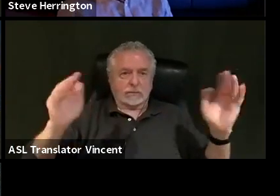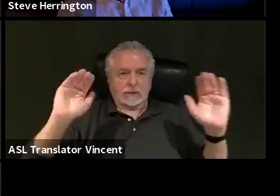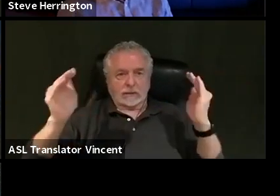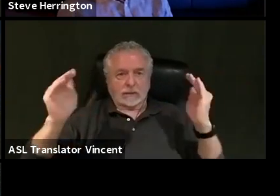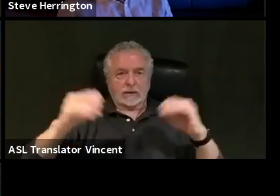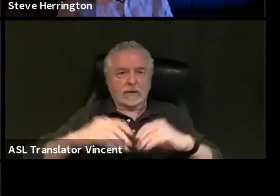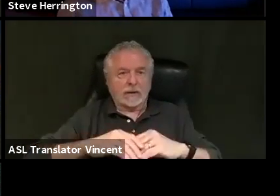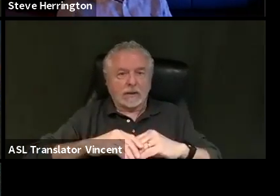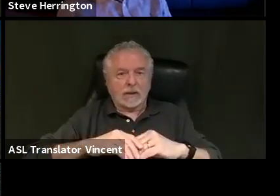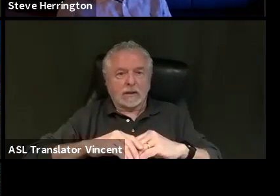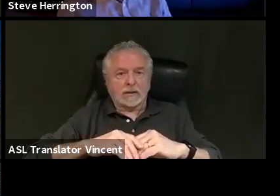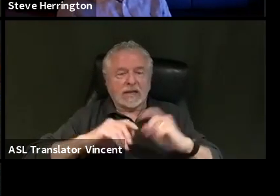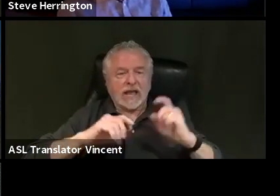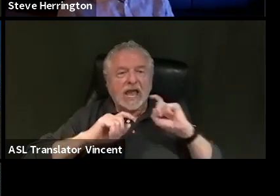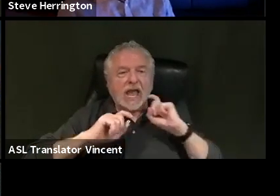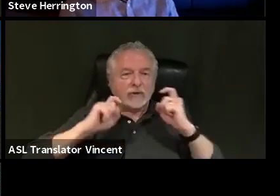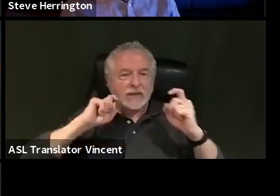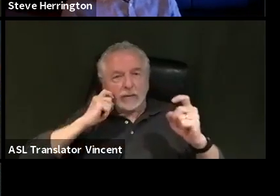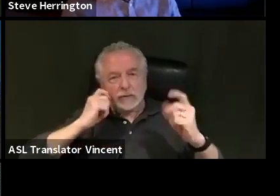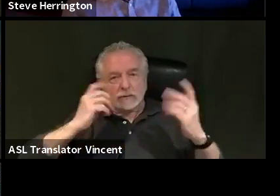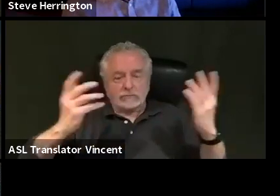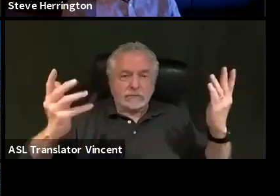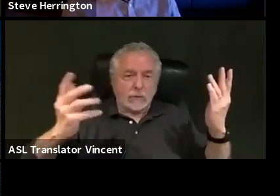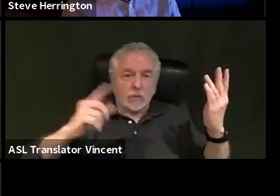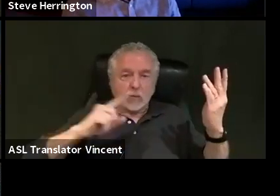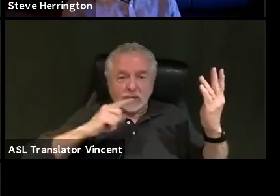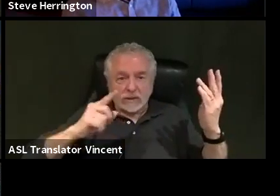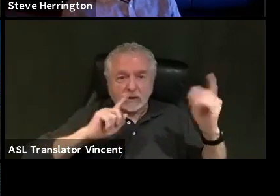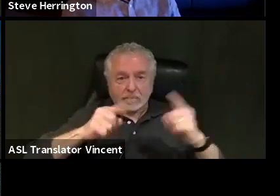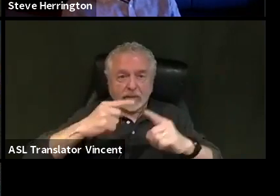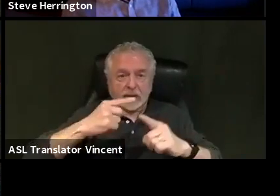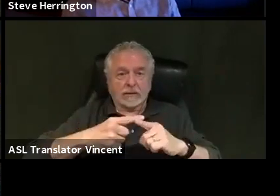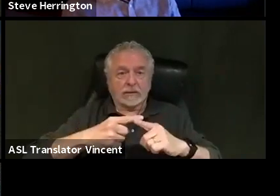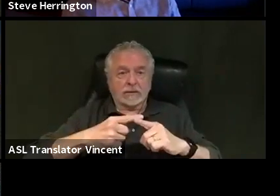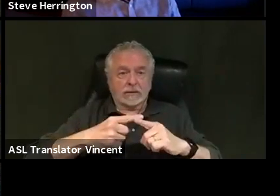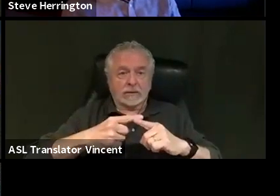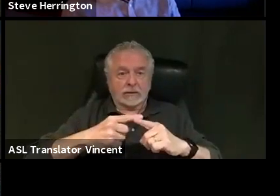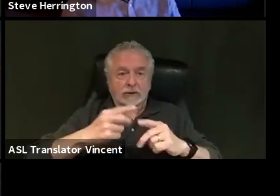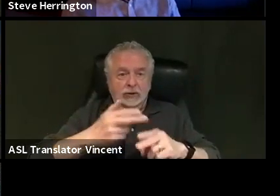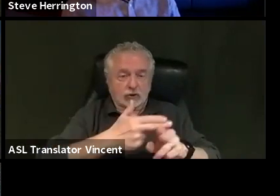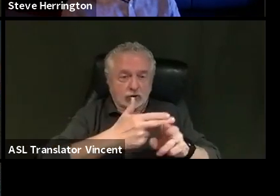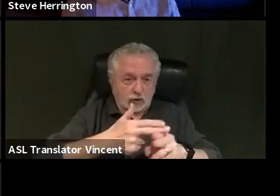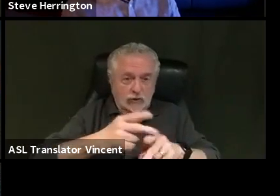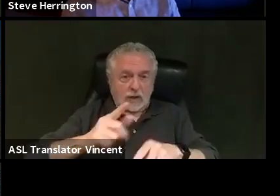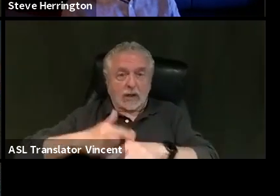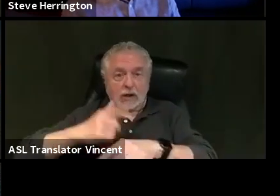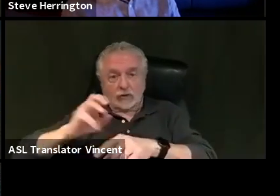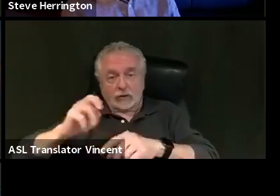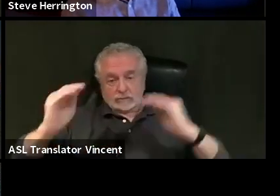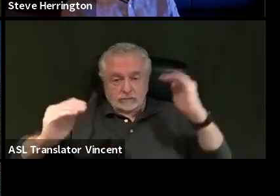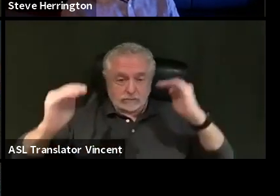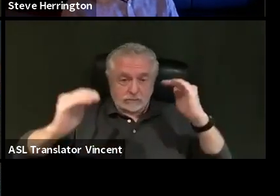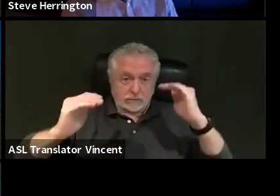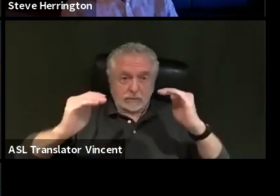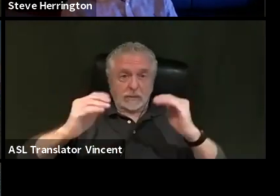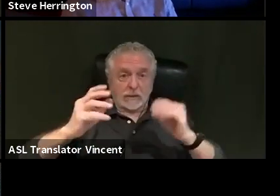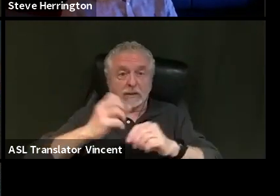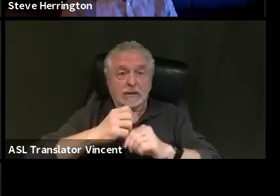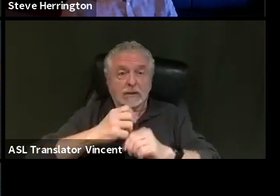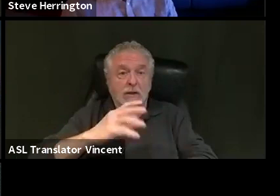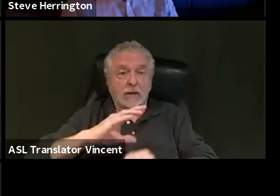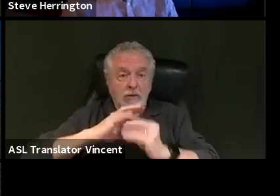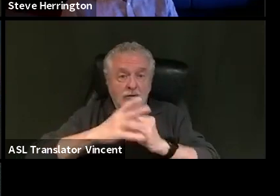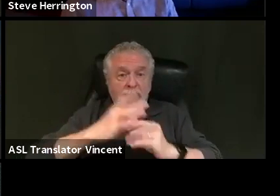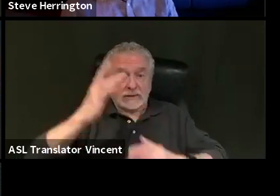comparison, apples to apples. And I think when you're really talking about short-term and long-term side effects of getting